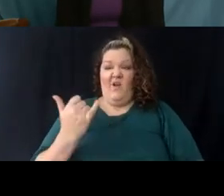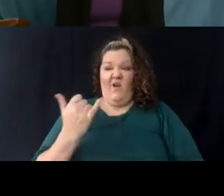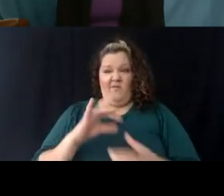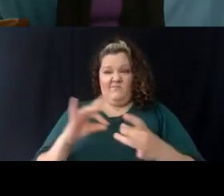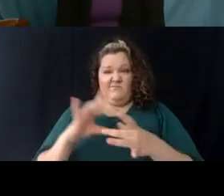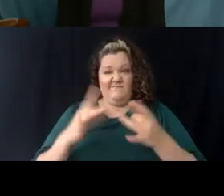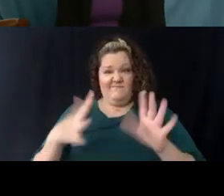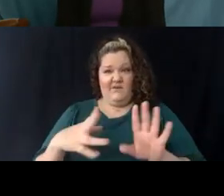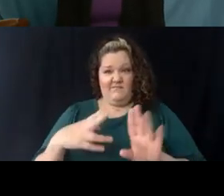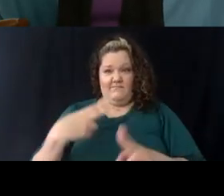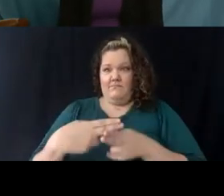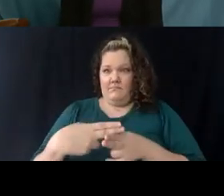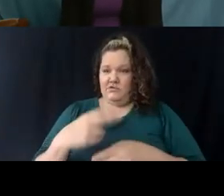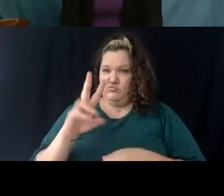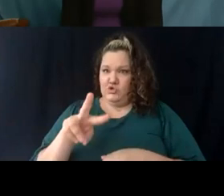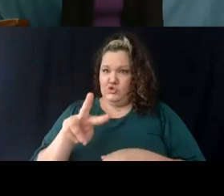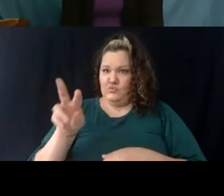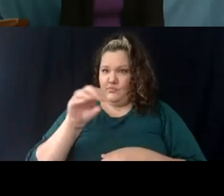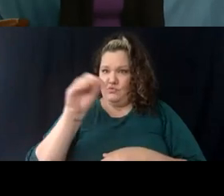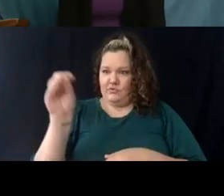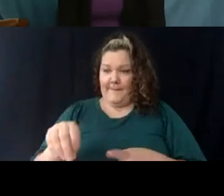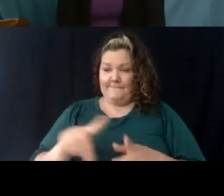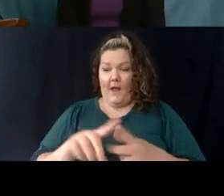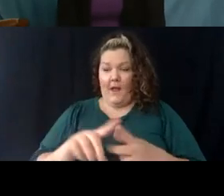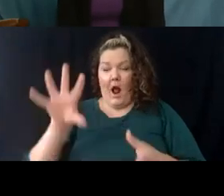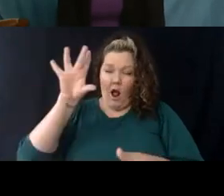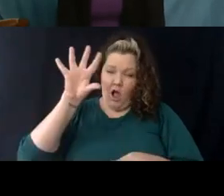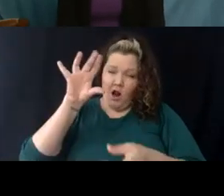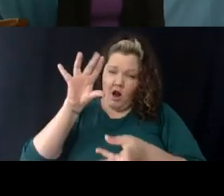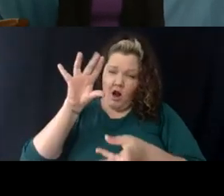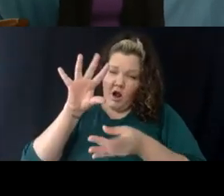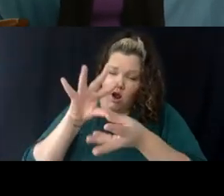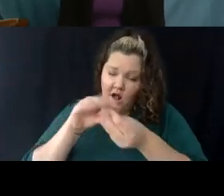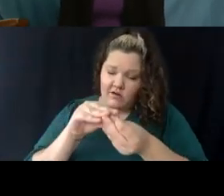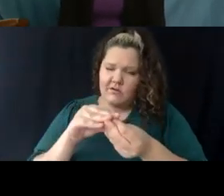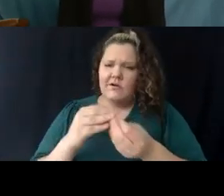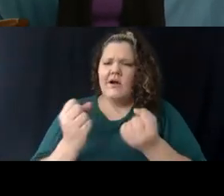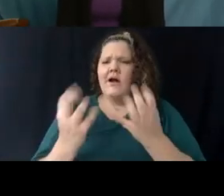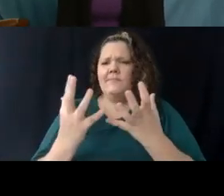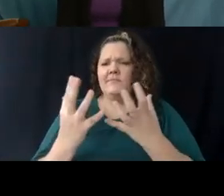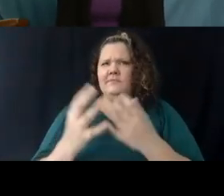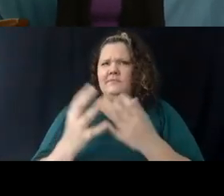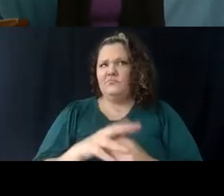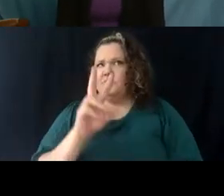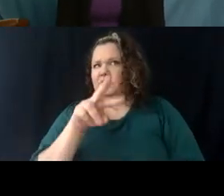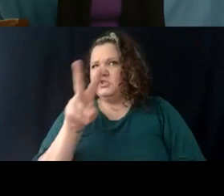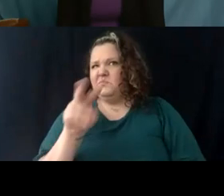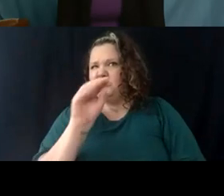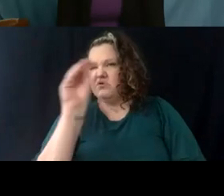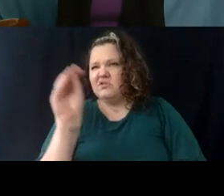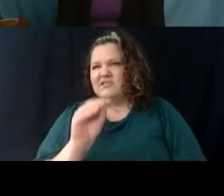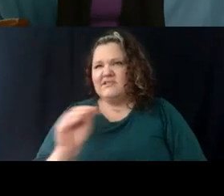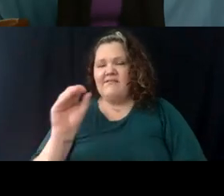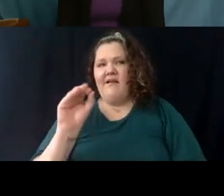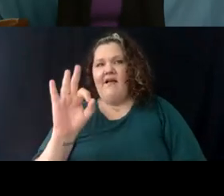So if we're talking about numbers in Canada, I did say 22% of our population.